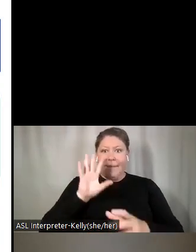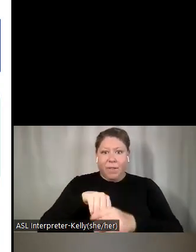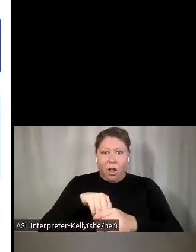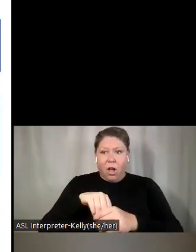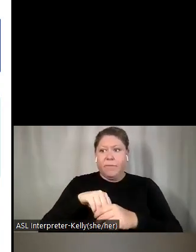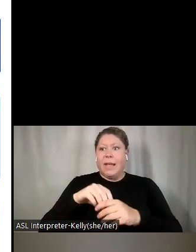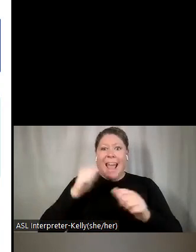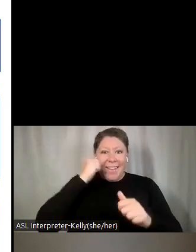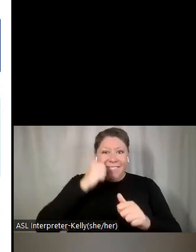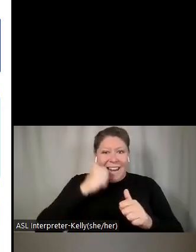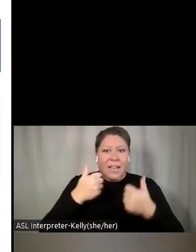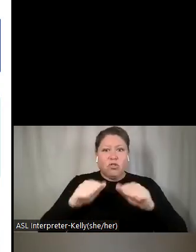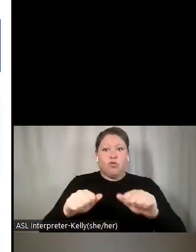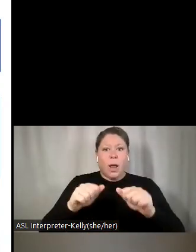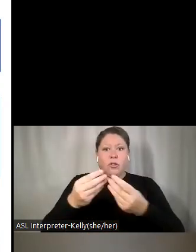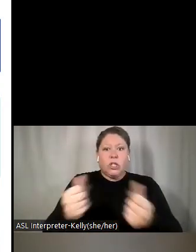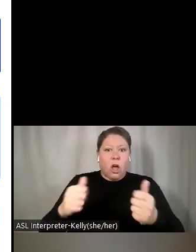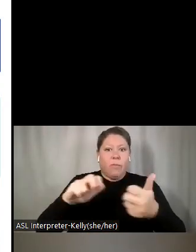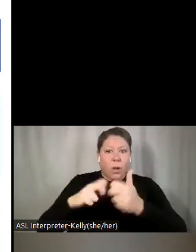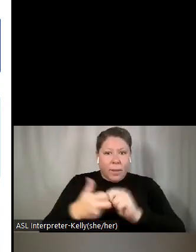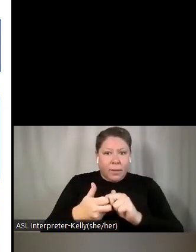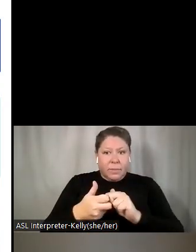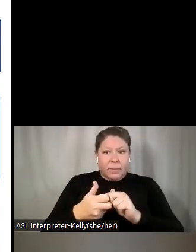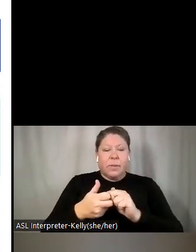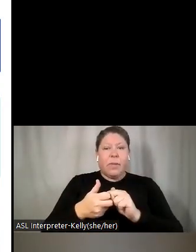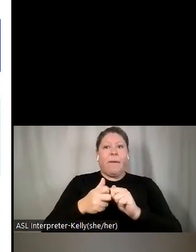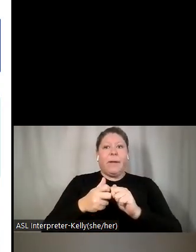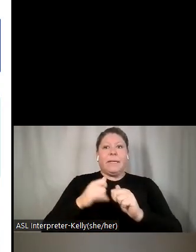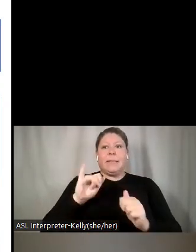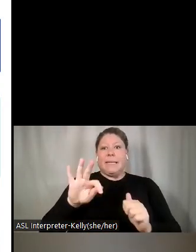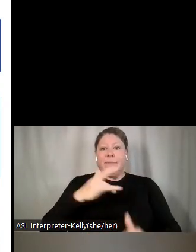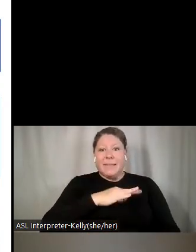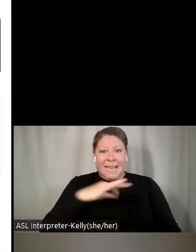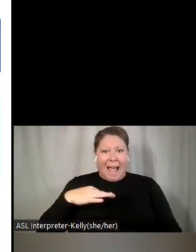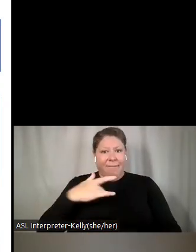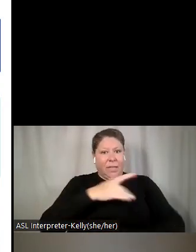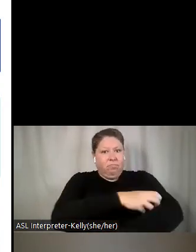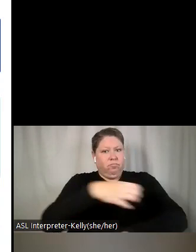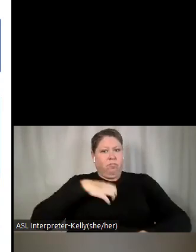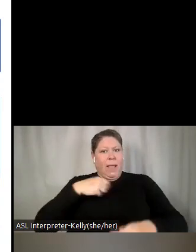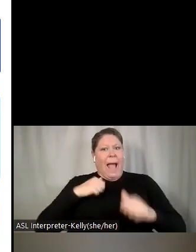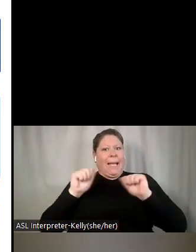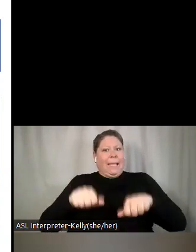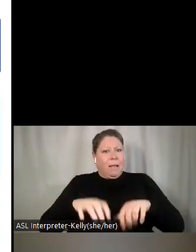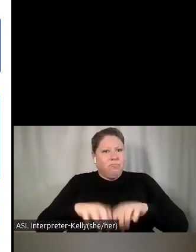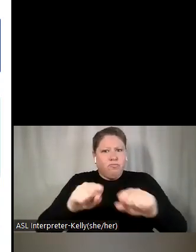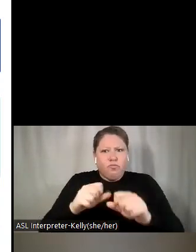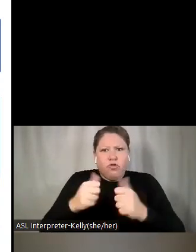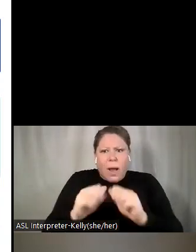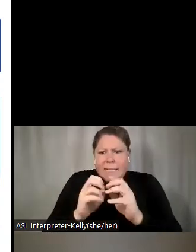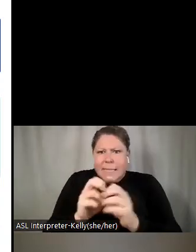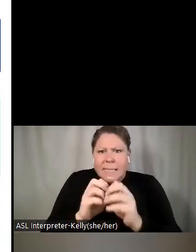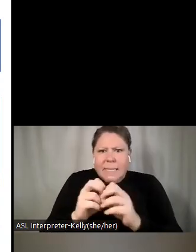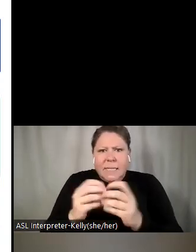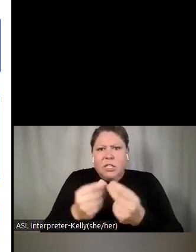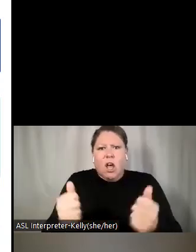daily basis and feel empowered and enabled to do so, those who are working